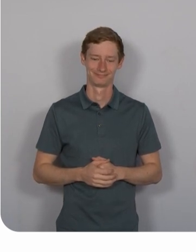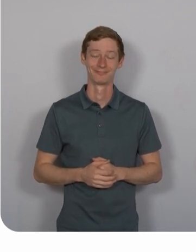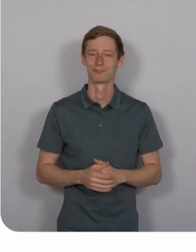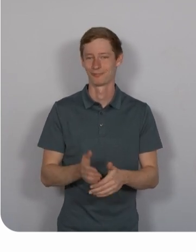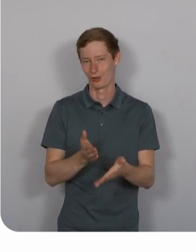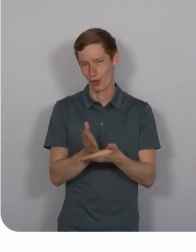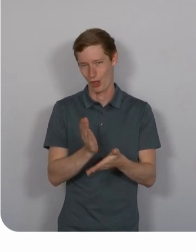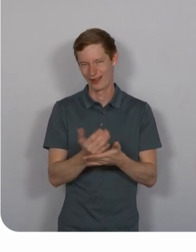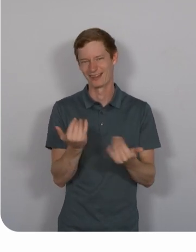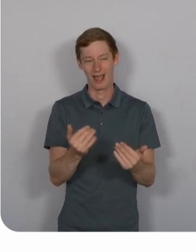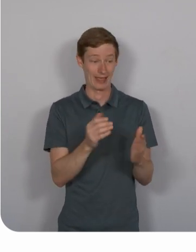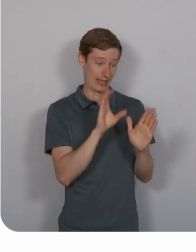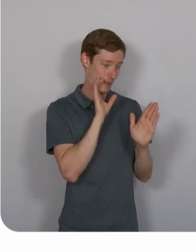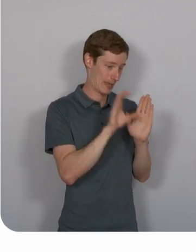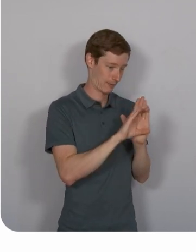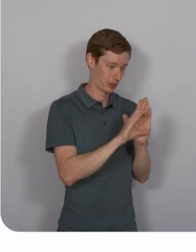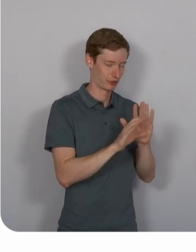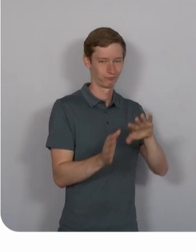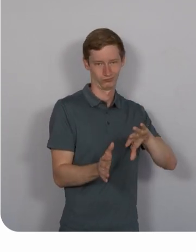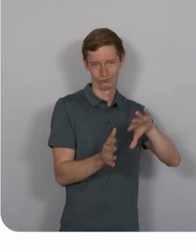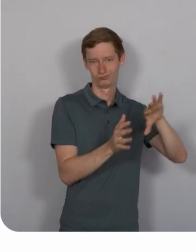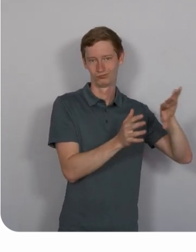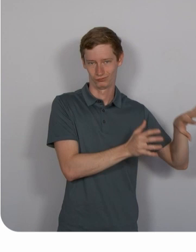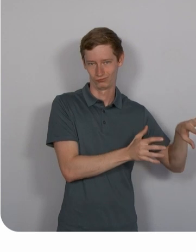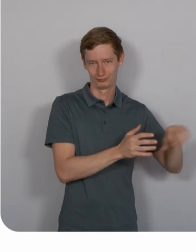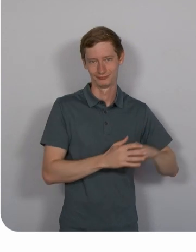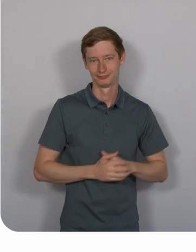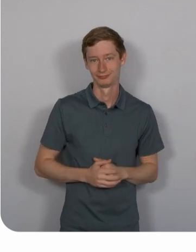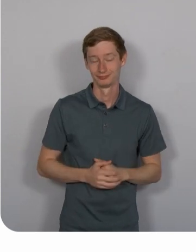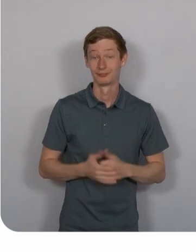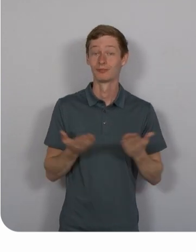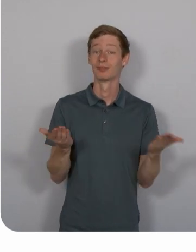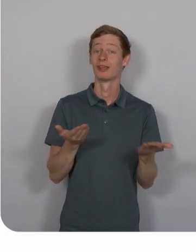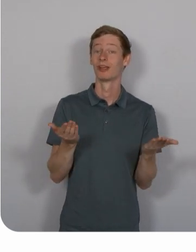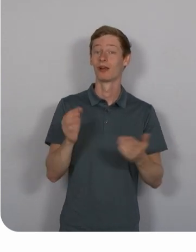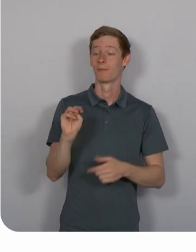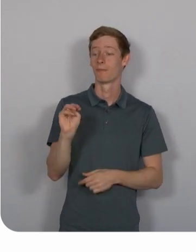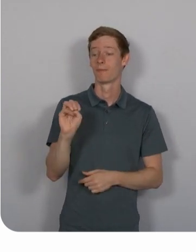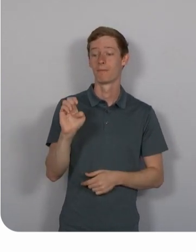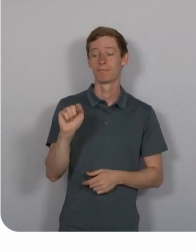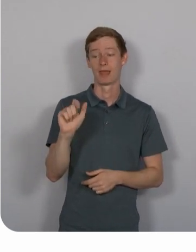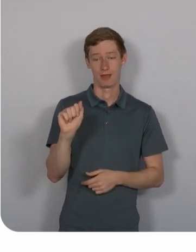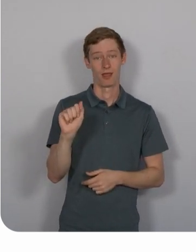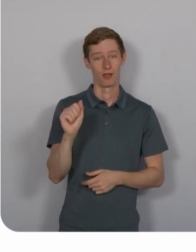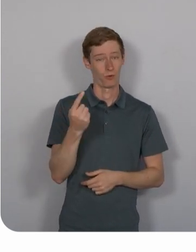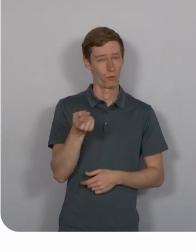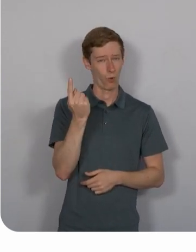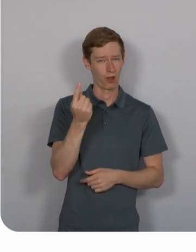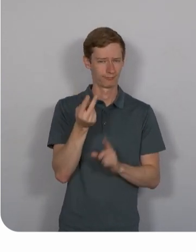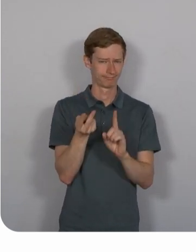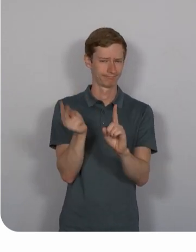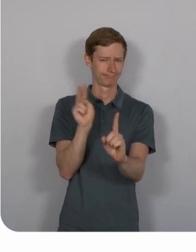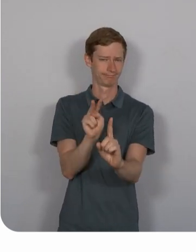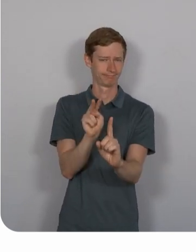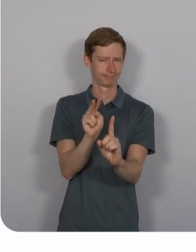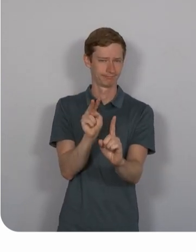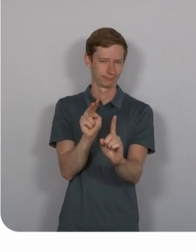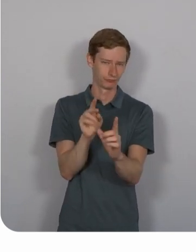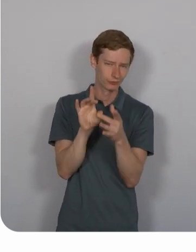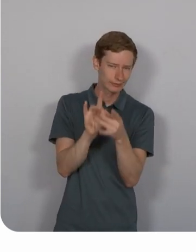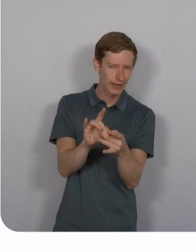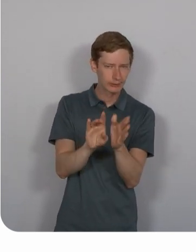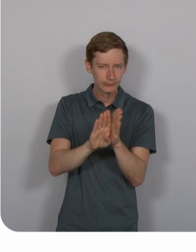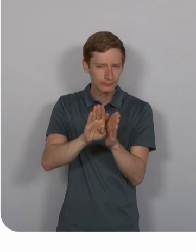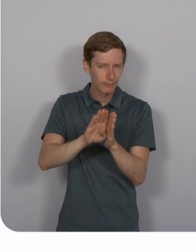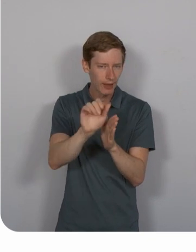All right, so let's move on from images for a second. You know, at Meta, one of the views that we have on the development of AI that is